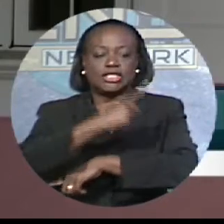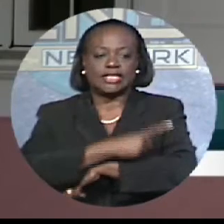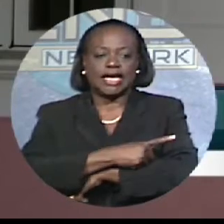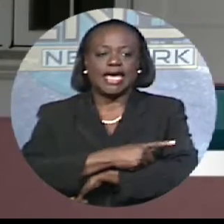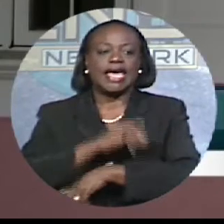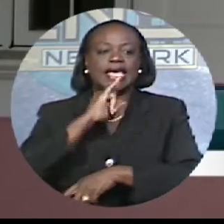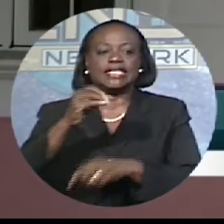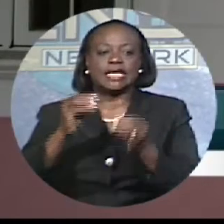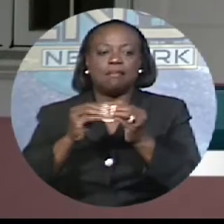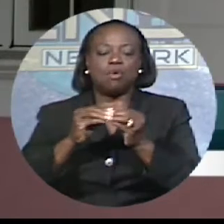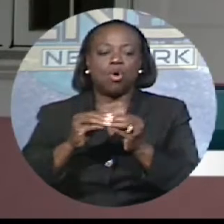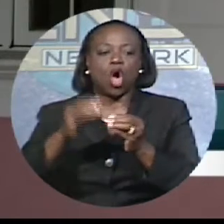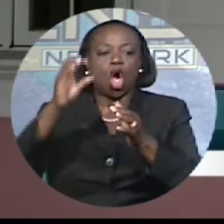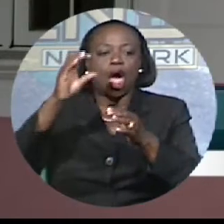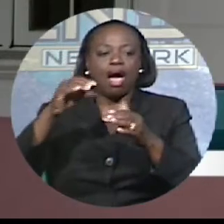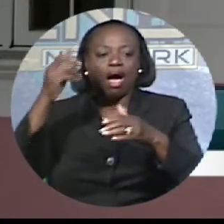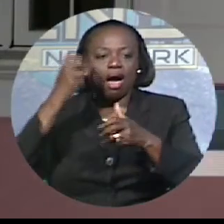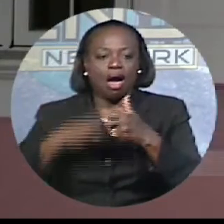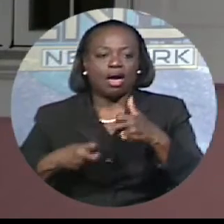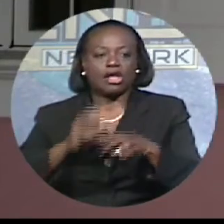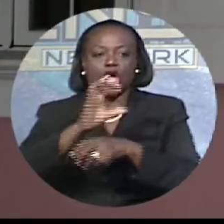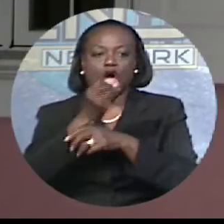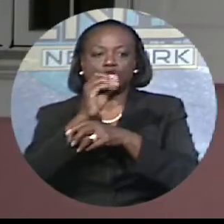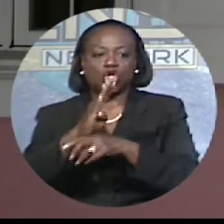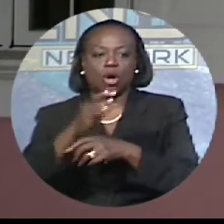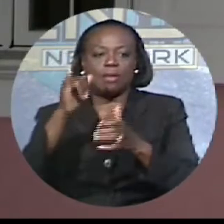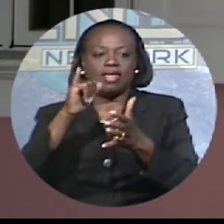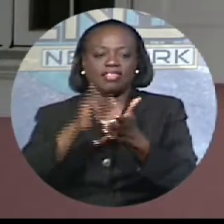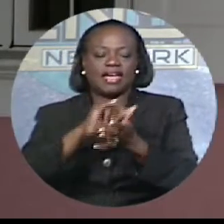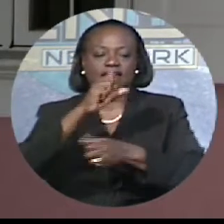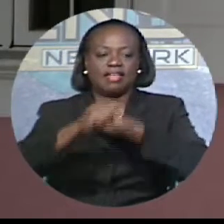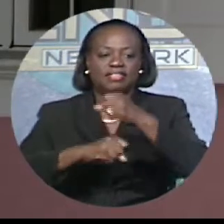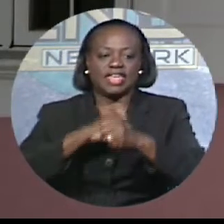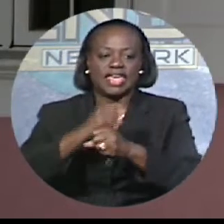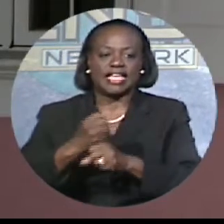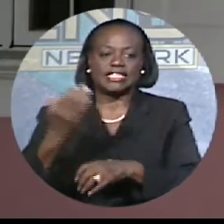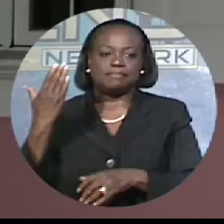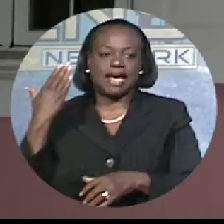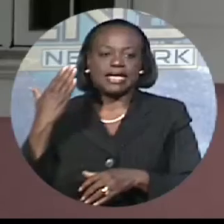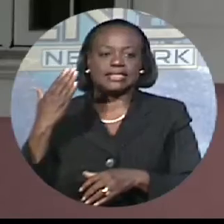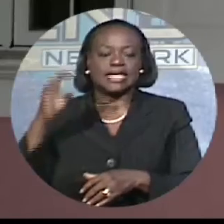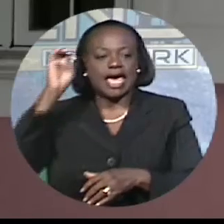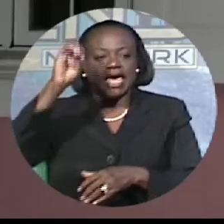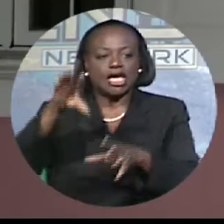years past. So I think he took all that into consideration and considered